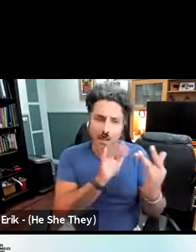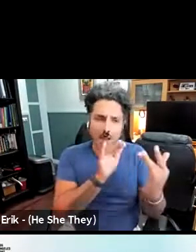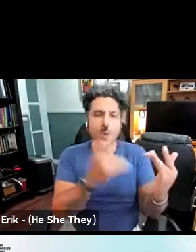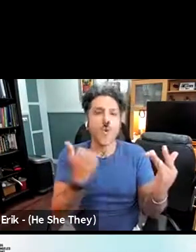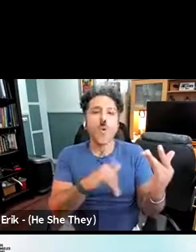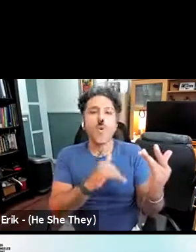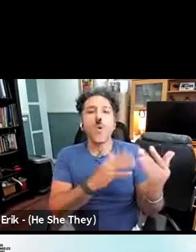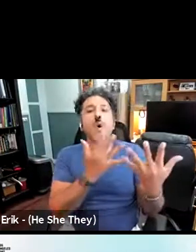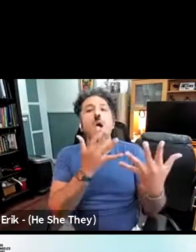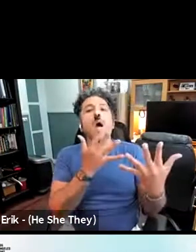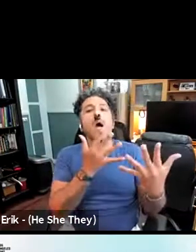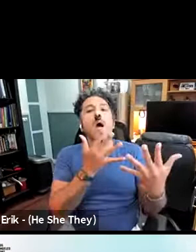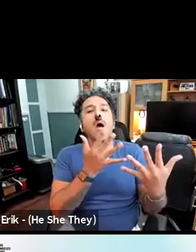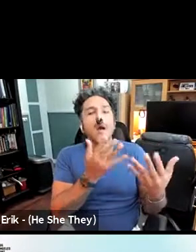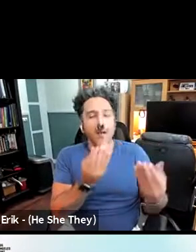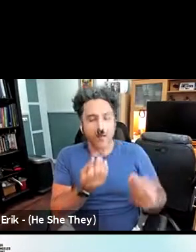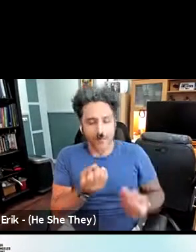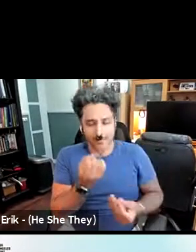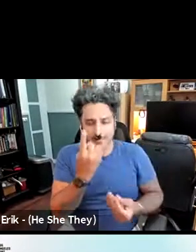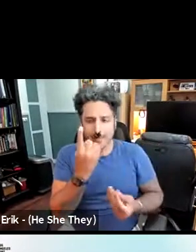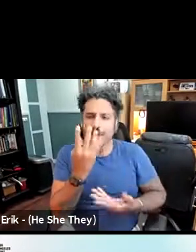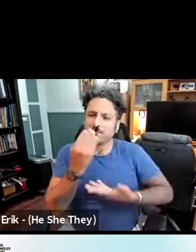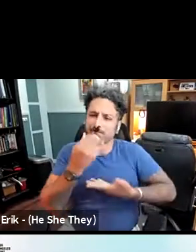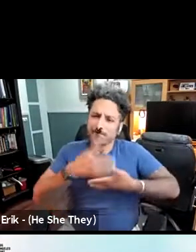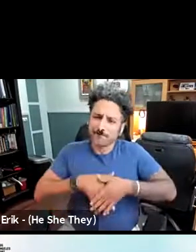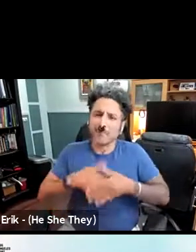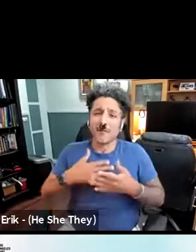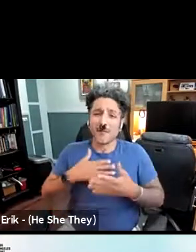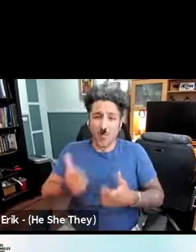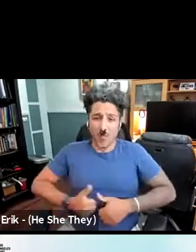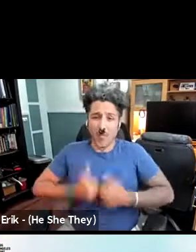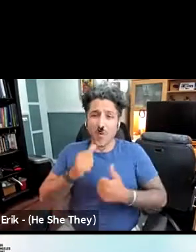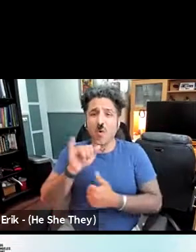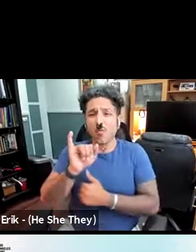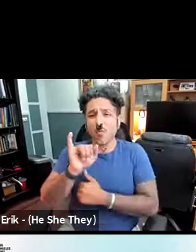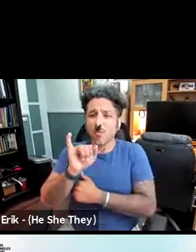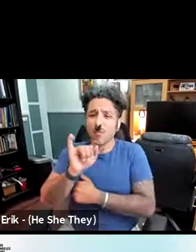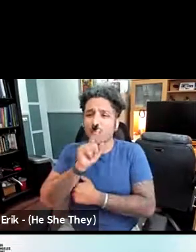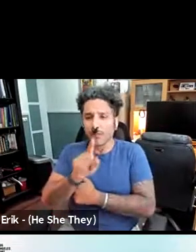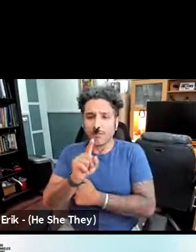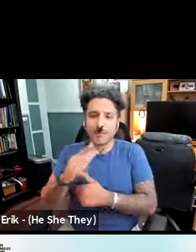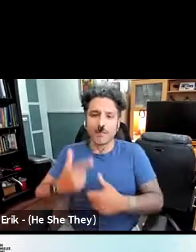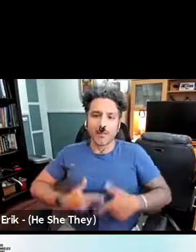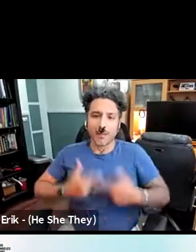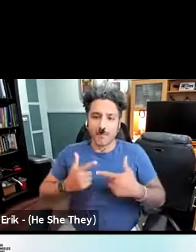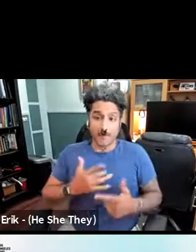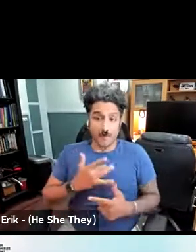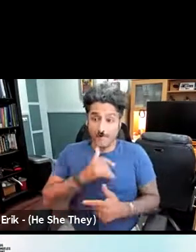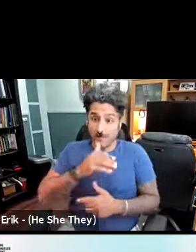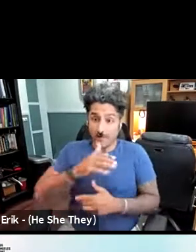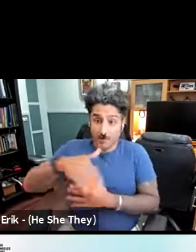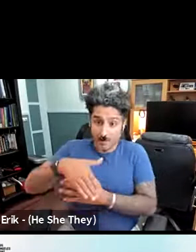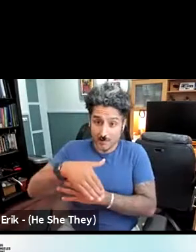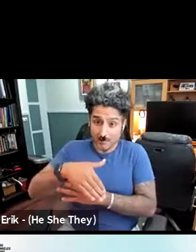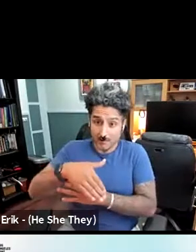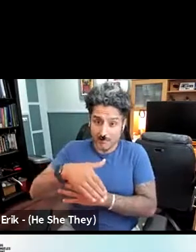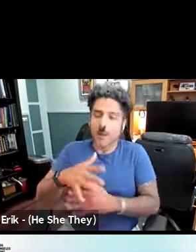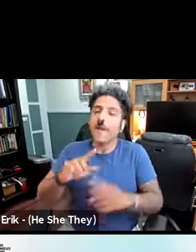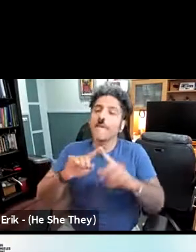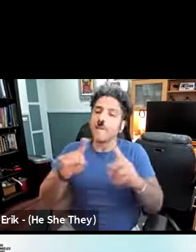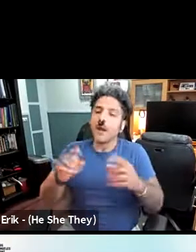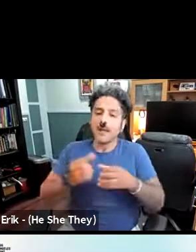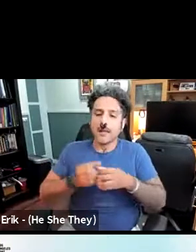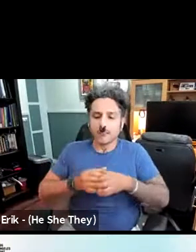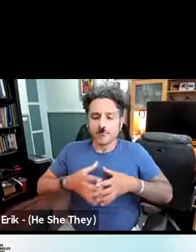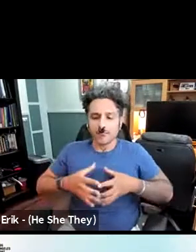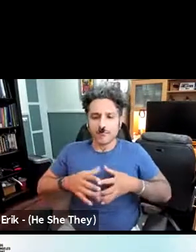reality, I will always say this, we fight for something that we don't see, hear, or feel just yet, but it manifests in our